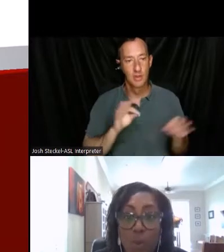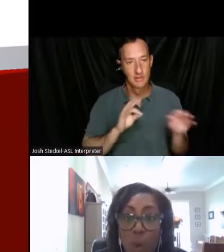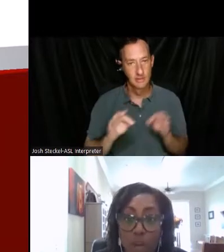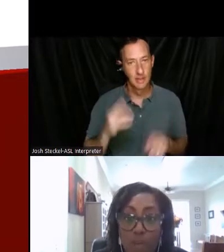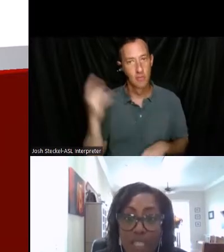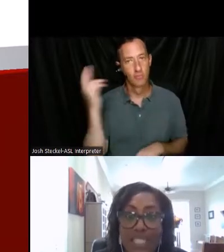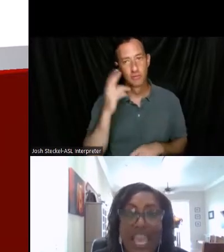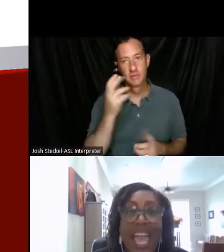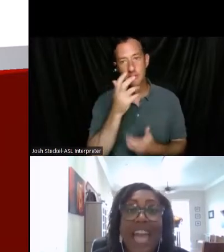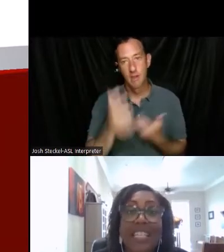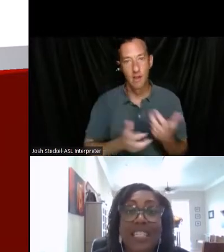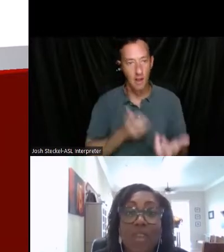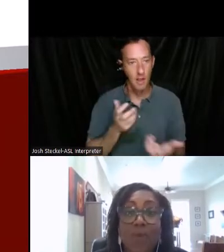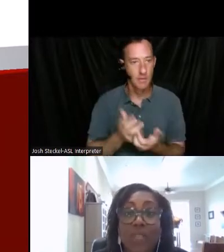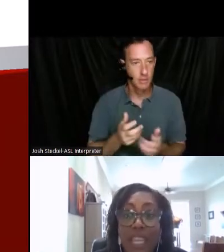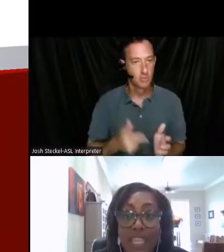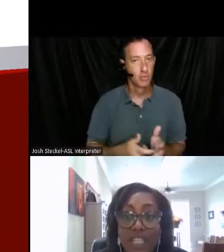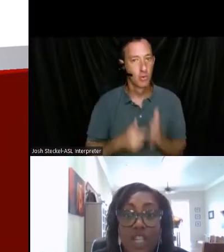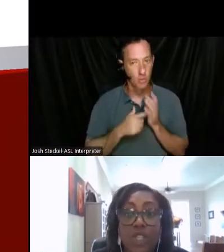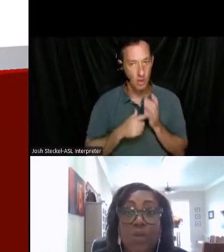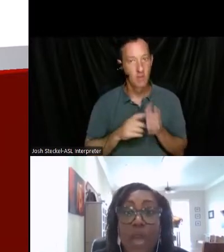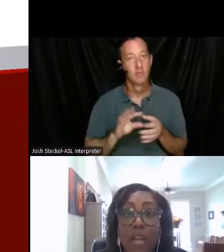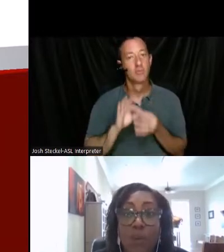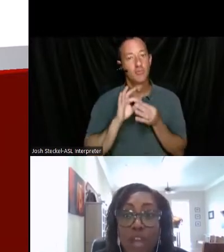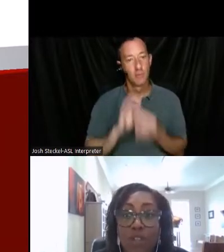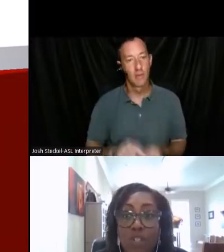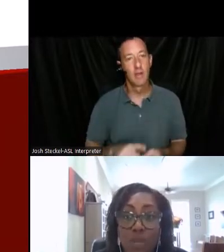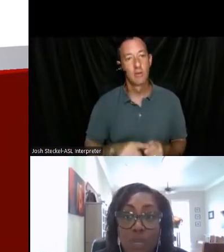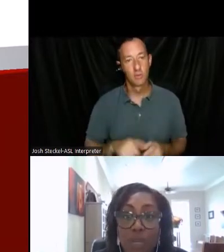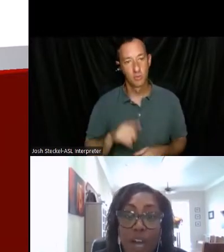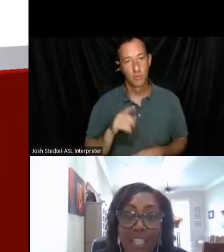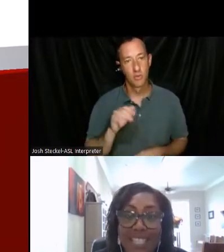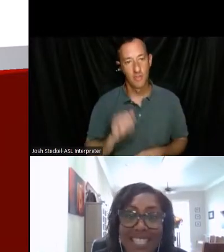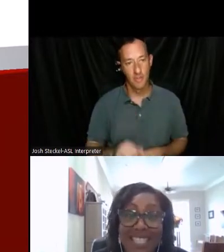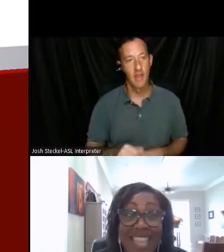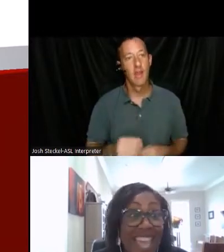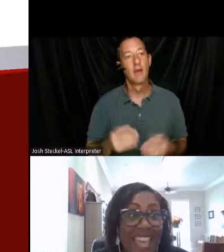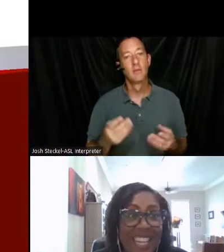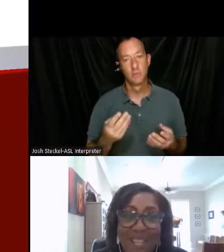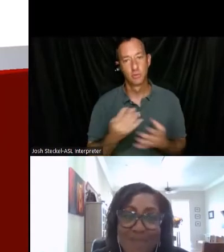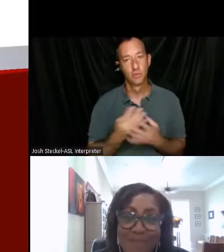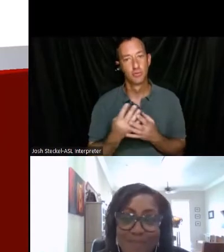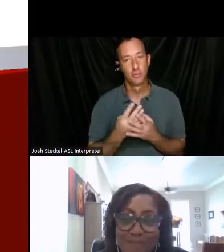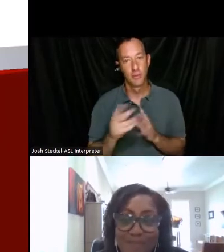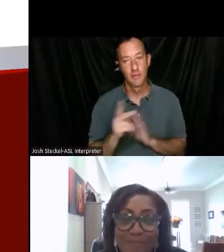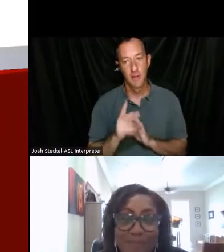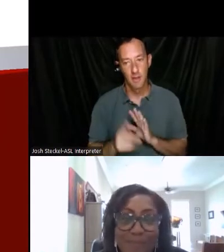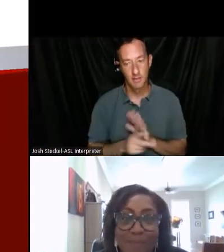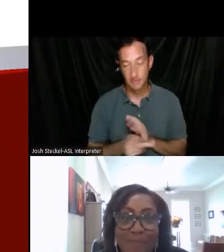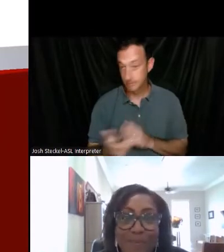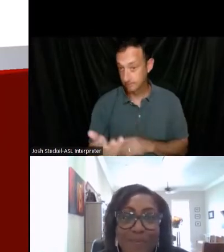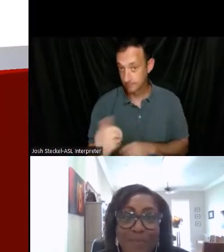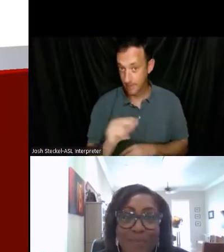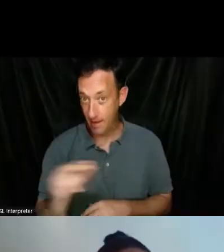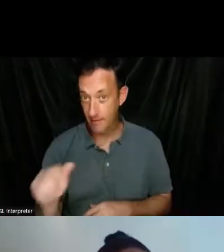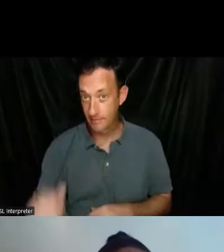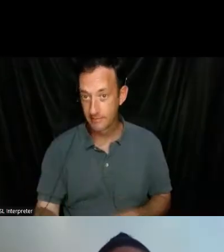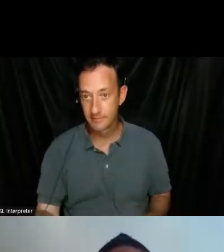accommodation requirements as they relate to background screening policies. Anna.